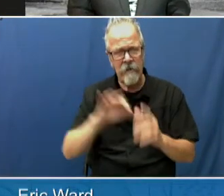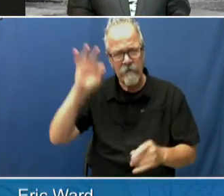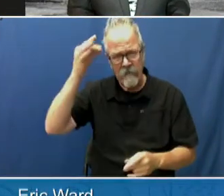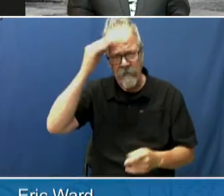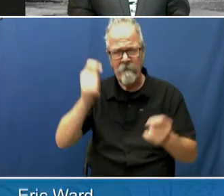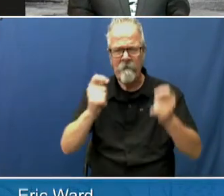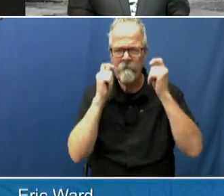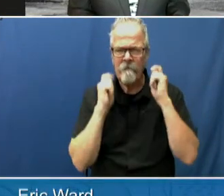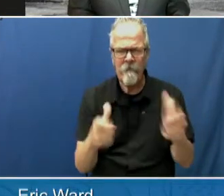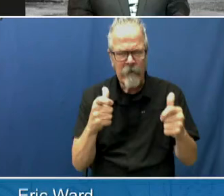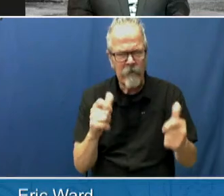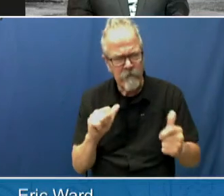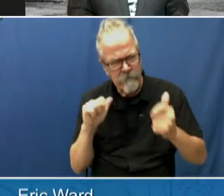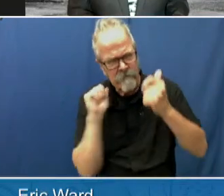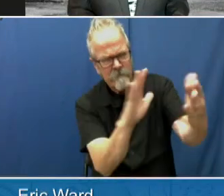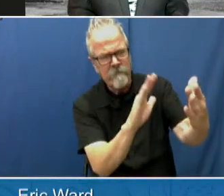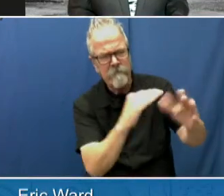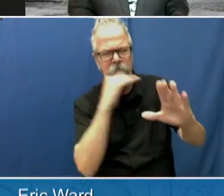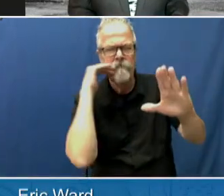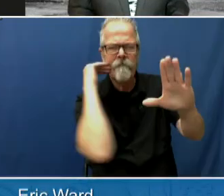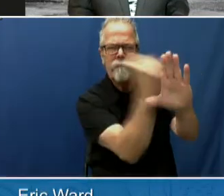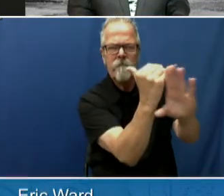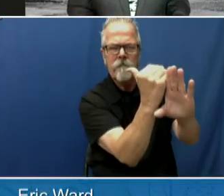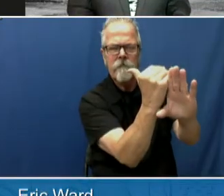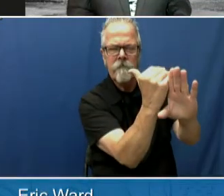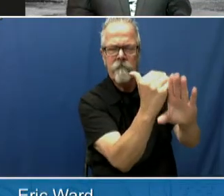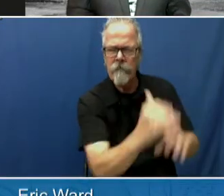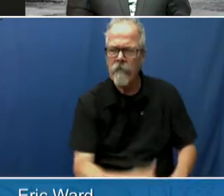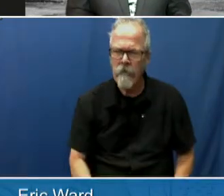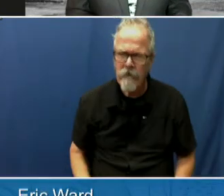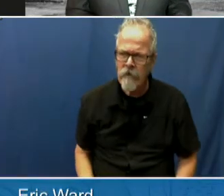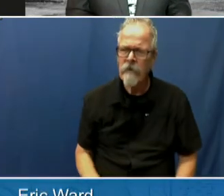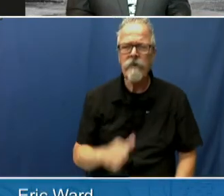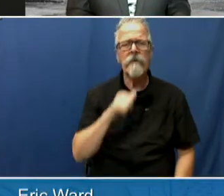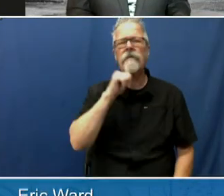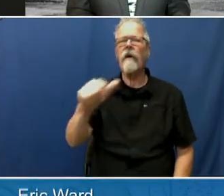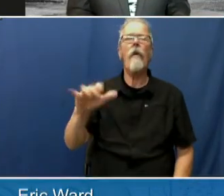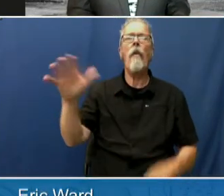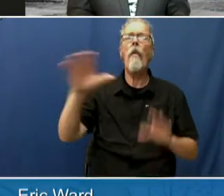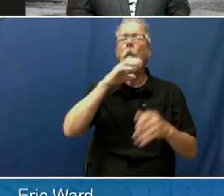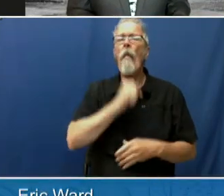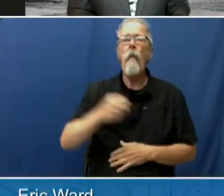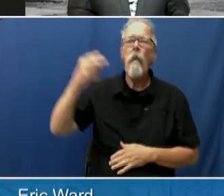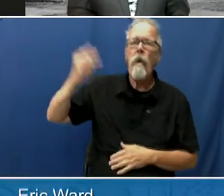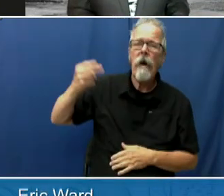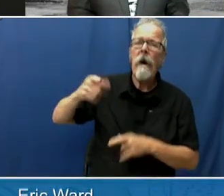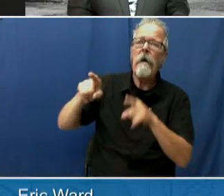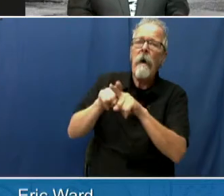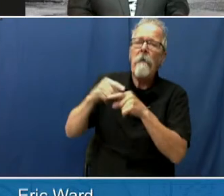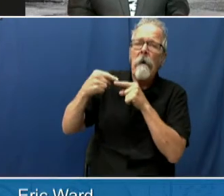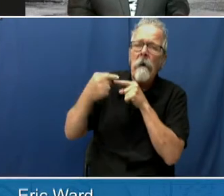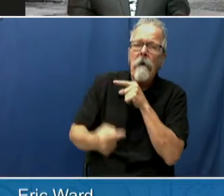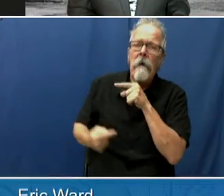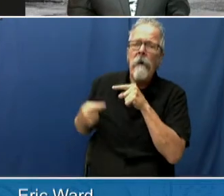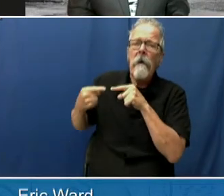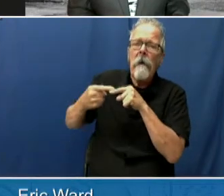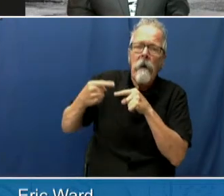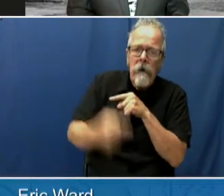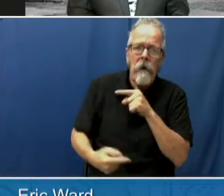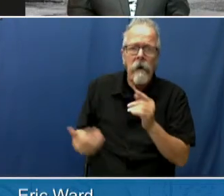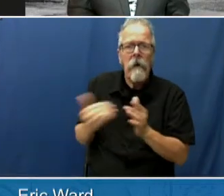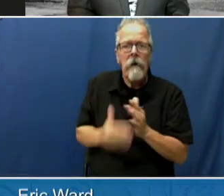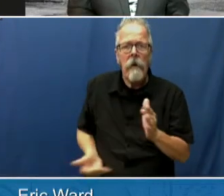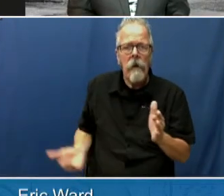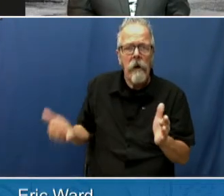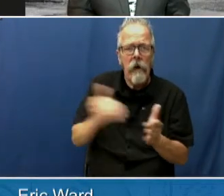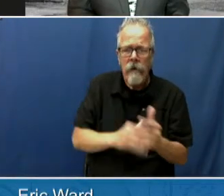Just not the kind we've seen in the past. This can no longer be relegated to merely another discussion about law